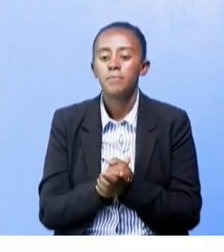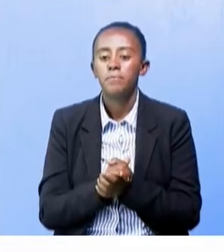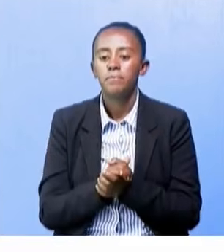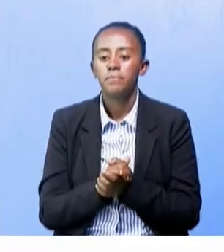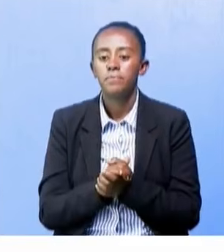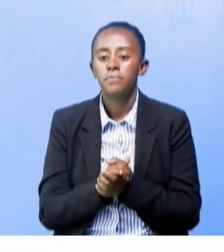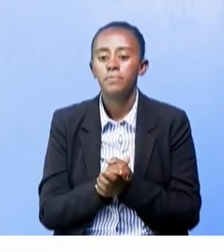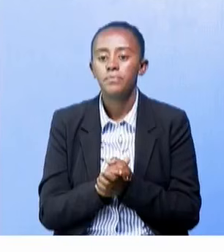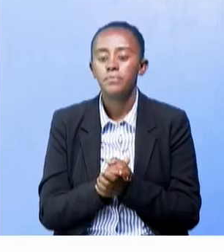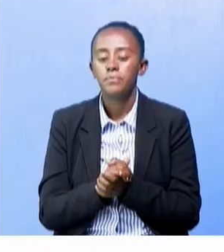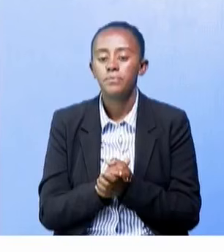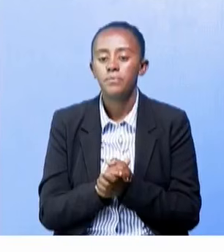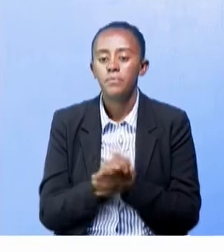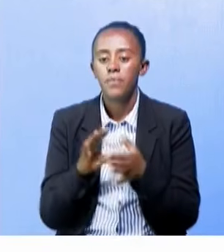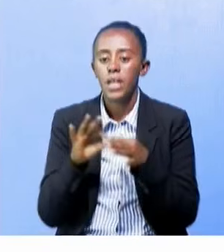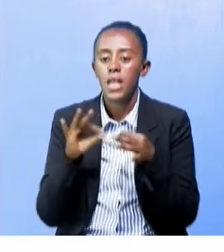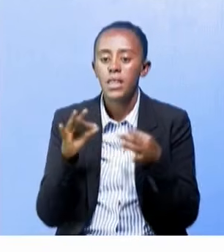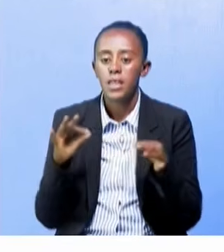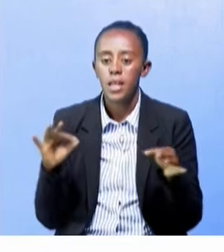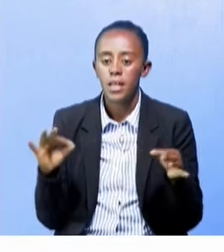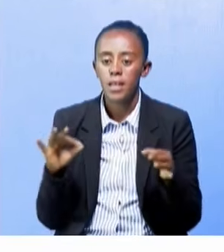Concluding sentence.